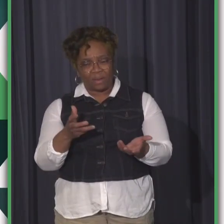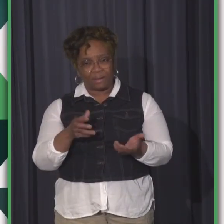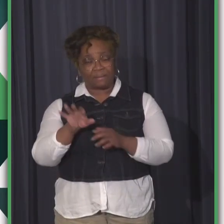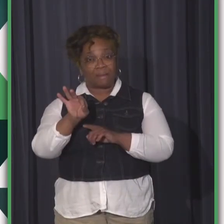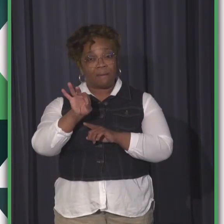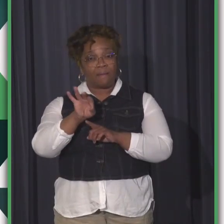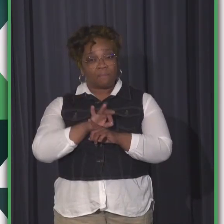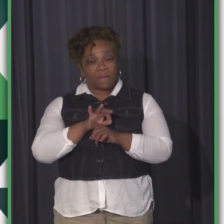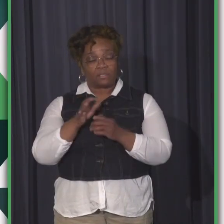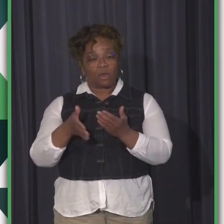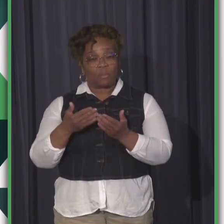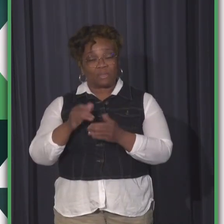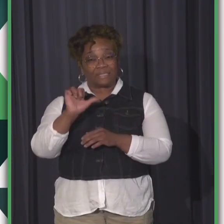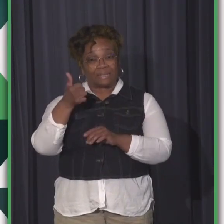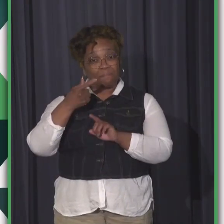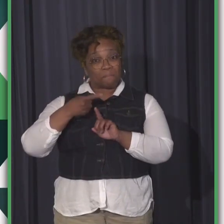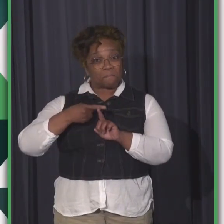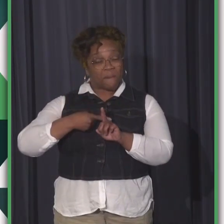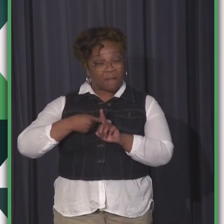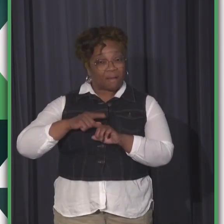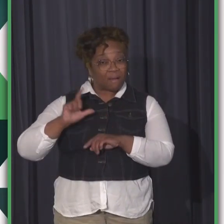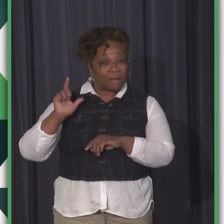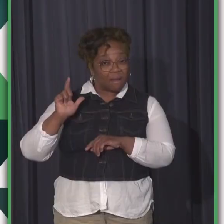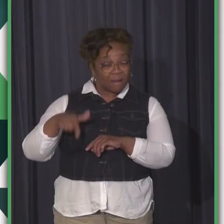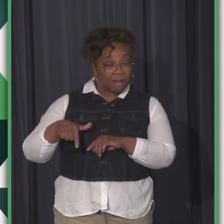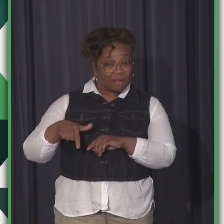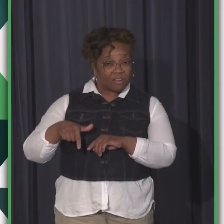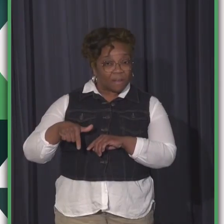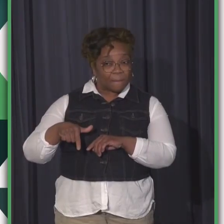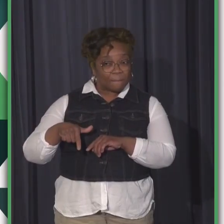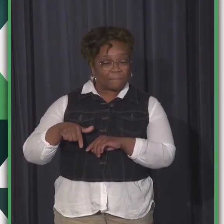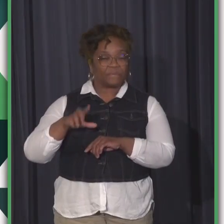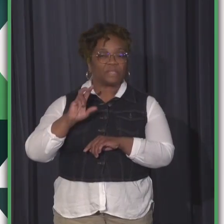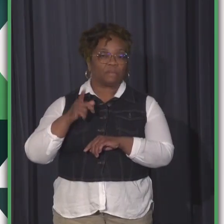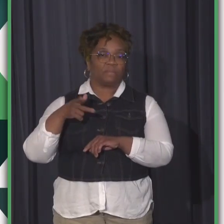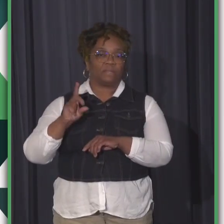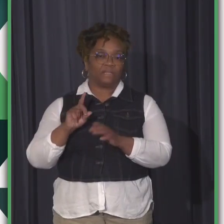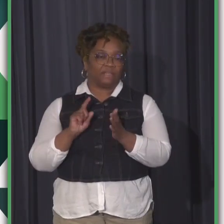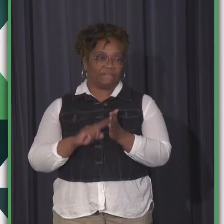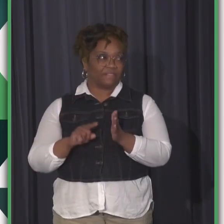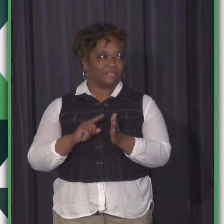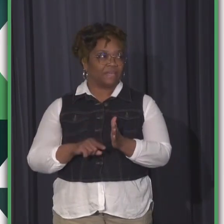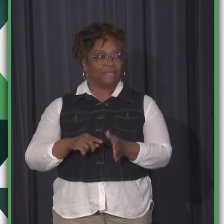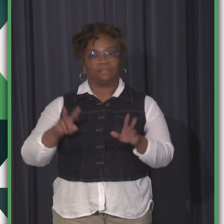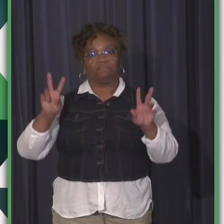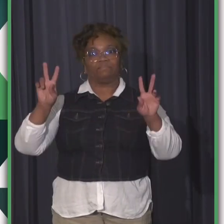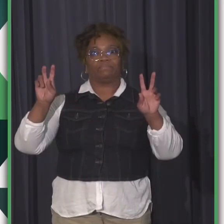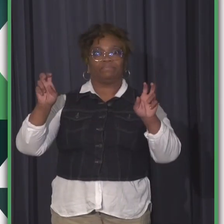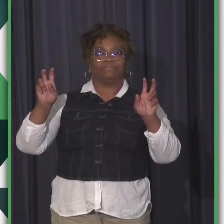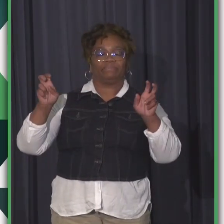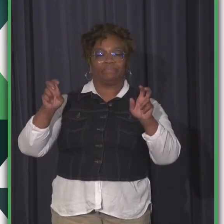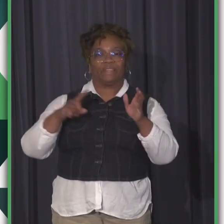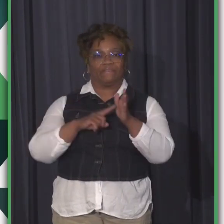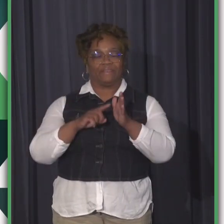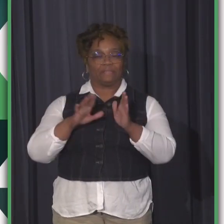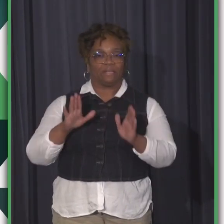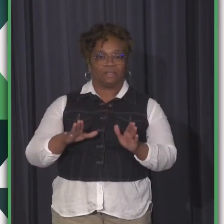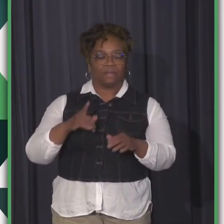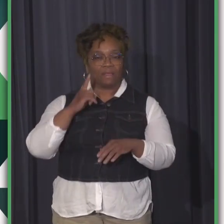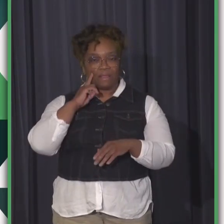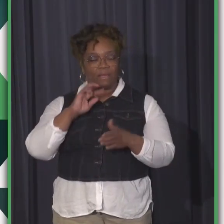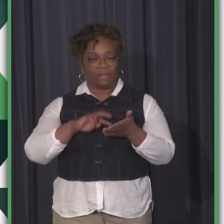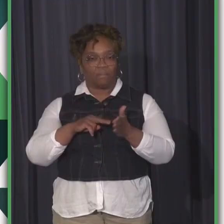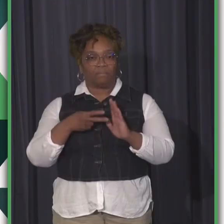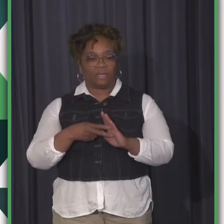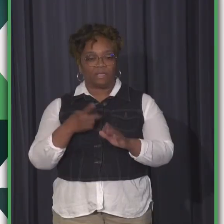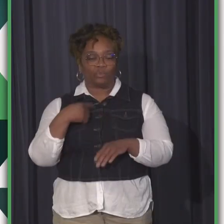10 months later, DPD is investigating, okay, which I think is a euphemism for we're